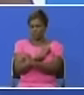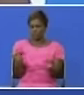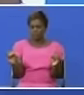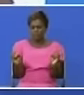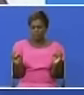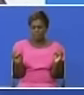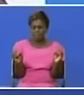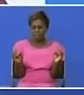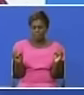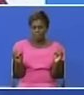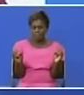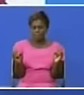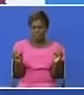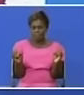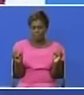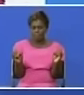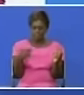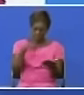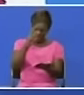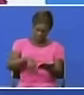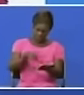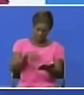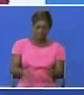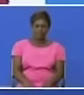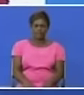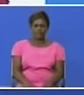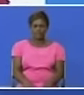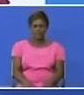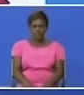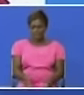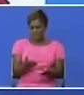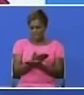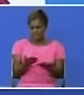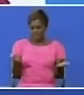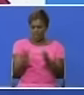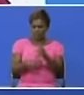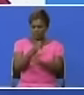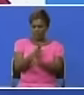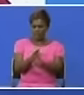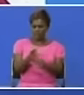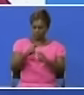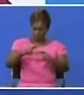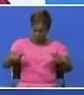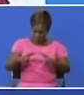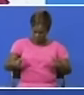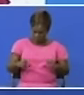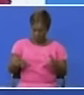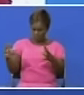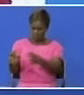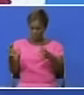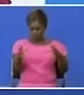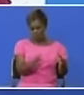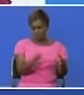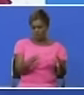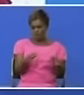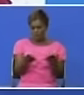what's in broadcast. Kicker info. Let me read that for you. Where A, any cinematograph film has been submitted under any law for classification okay.